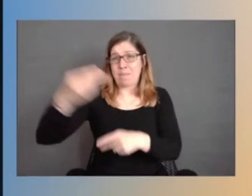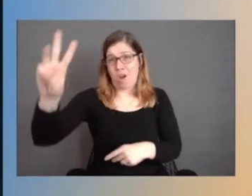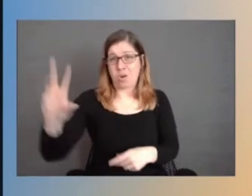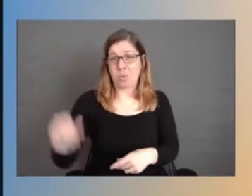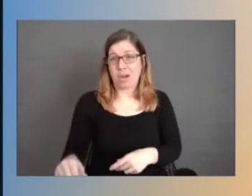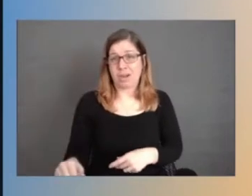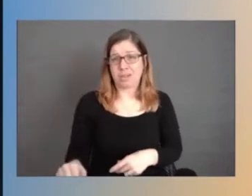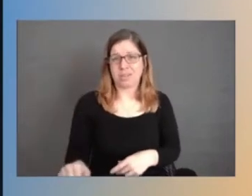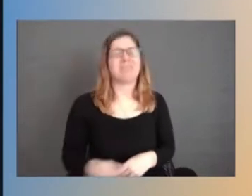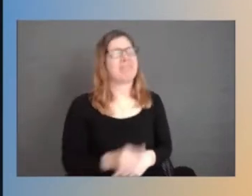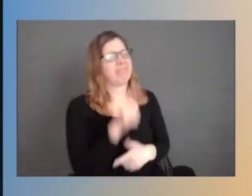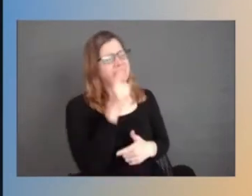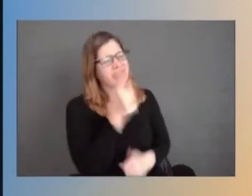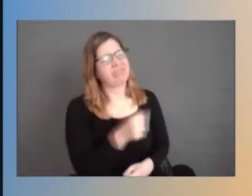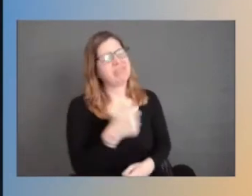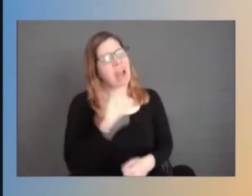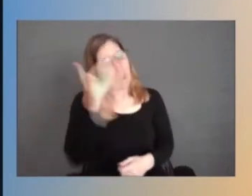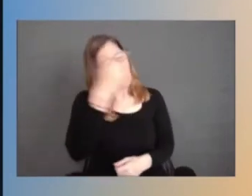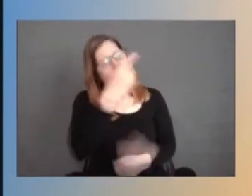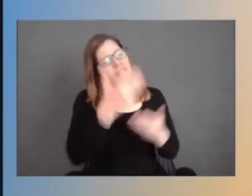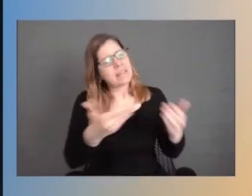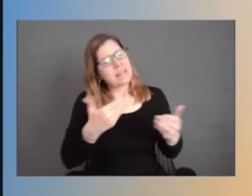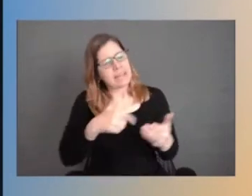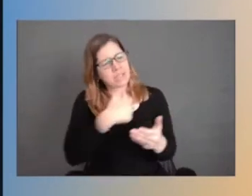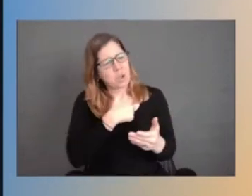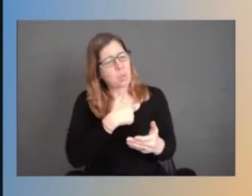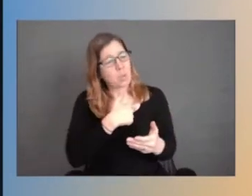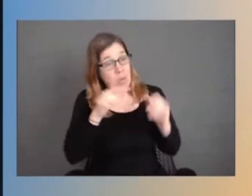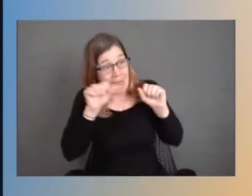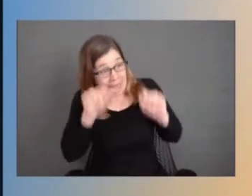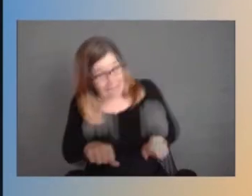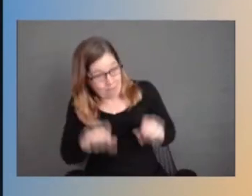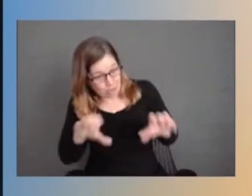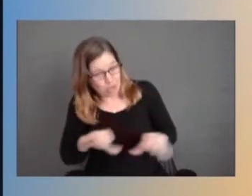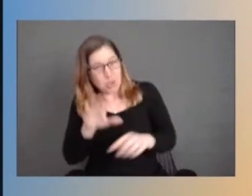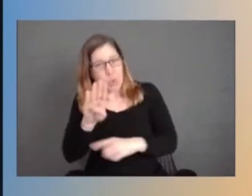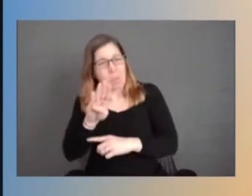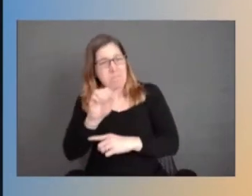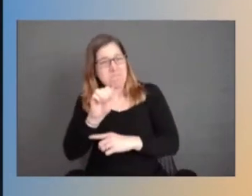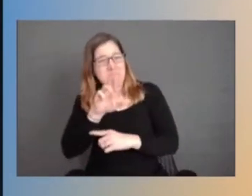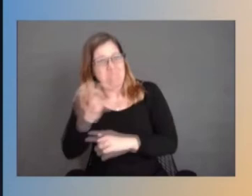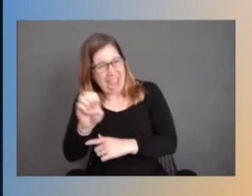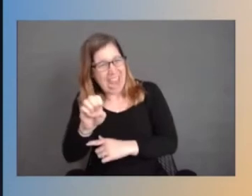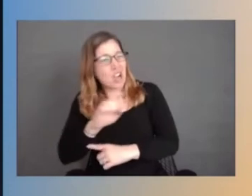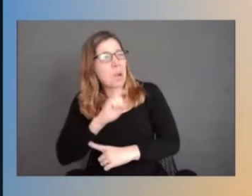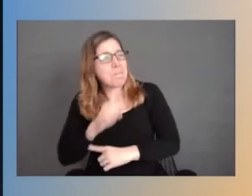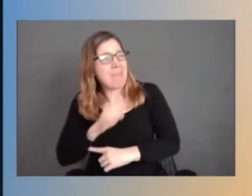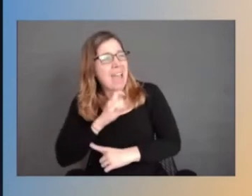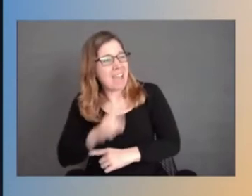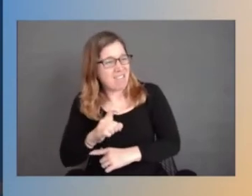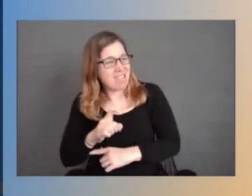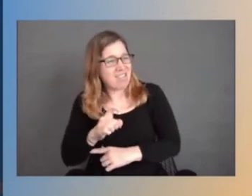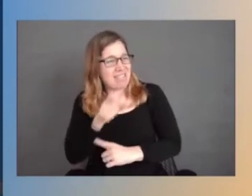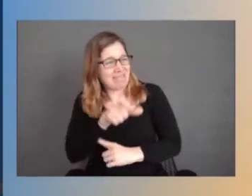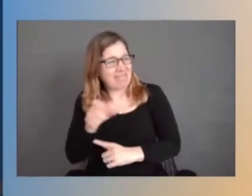that this enabled us to do was to do bare metal instances. How do we actually do that?